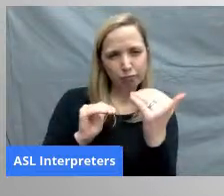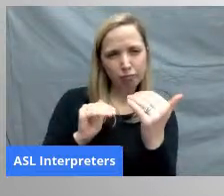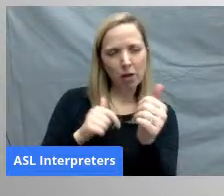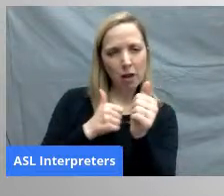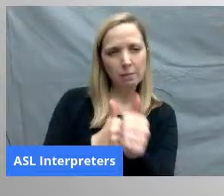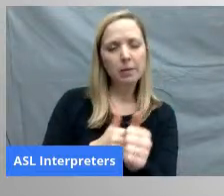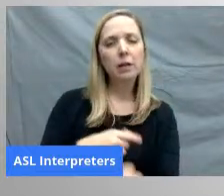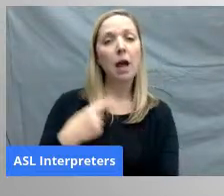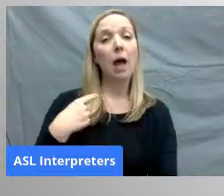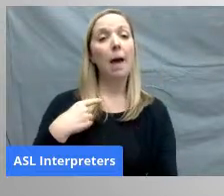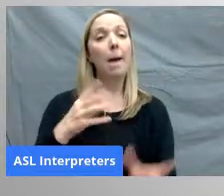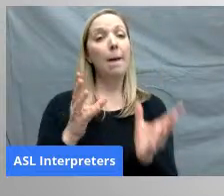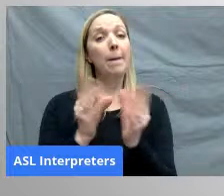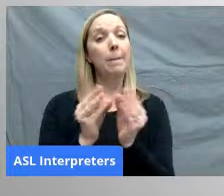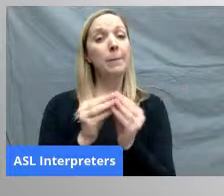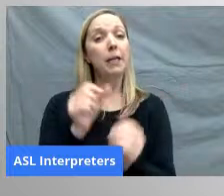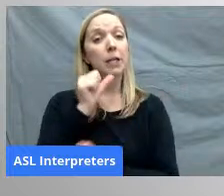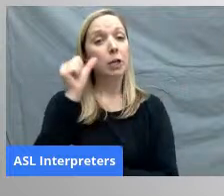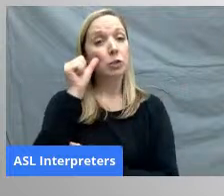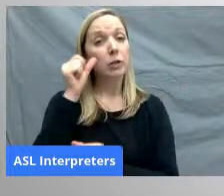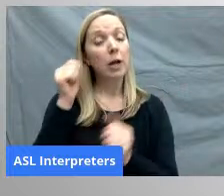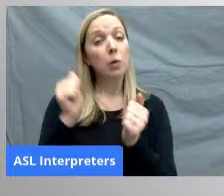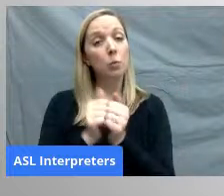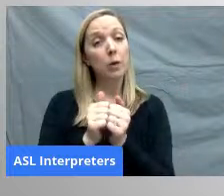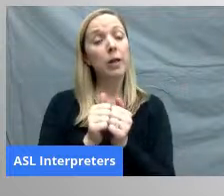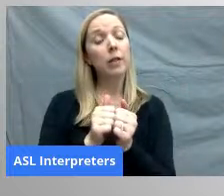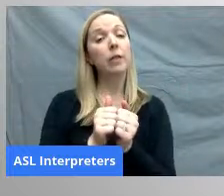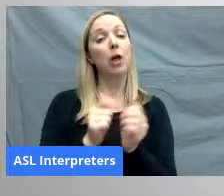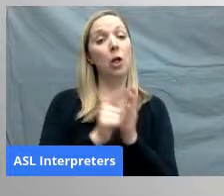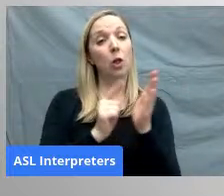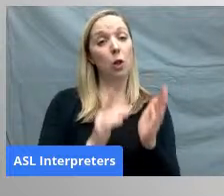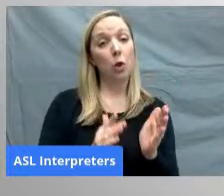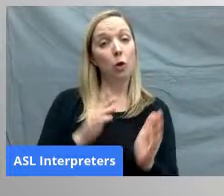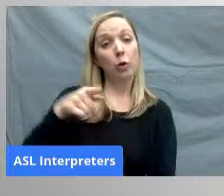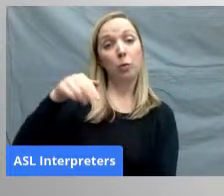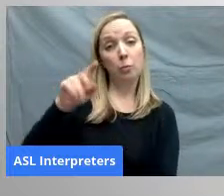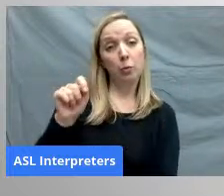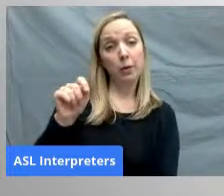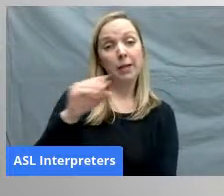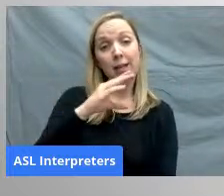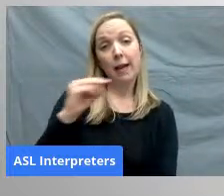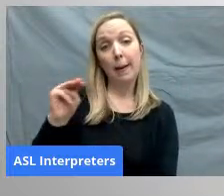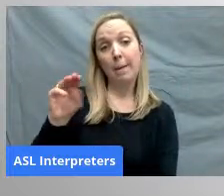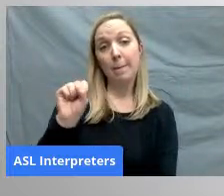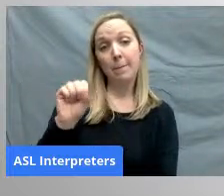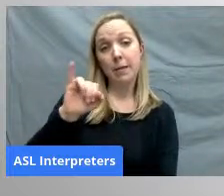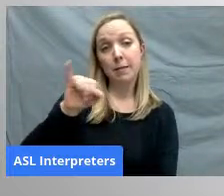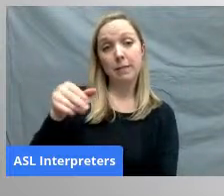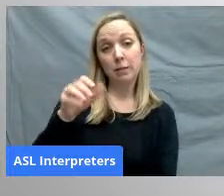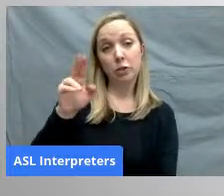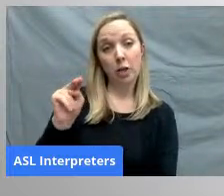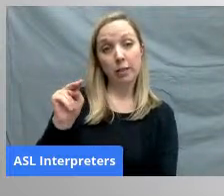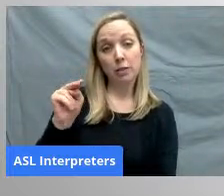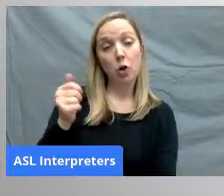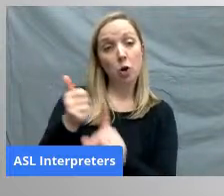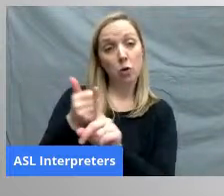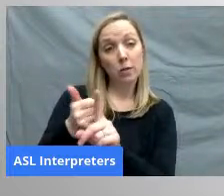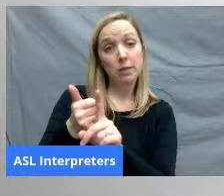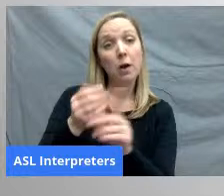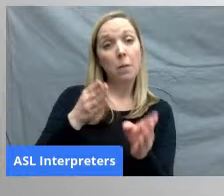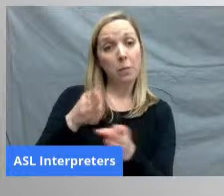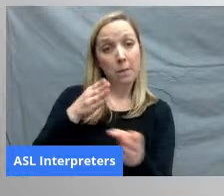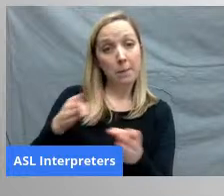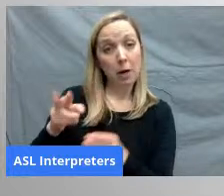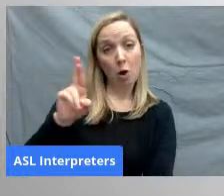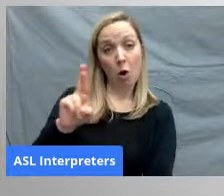and Attorney Pruitt, and we are going to move forward where she's preparing a RFP. She has talked to a couple of